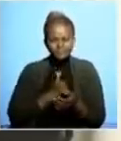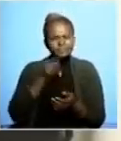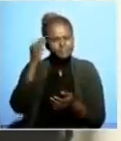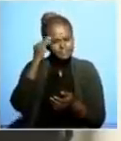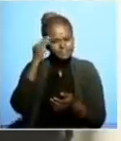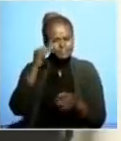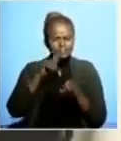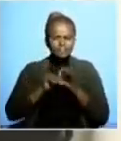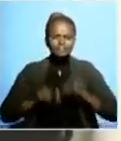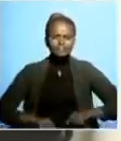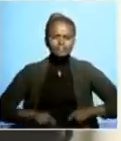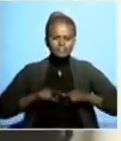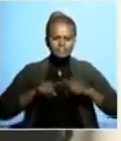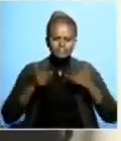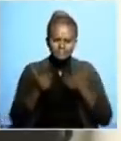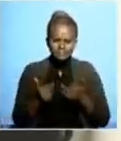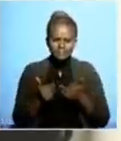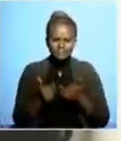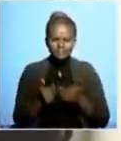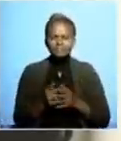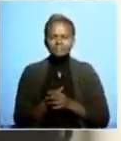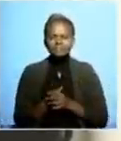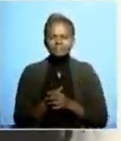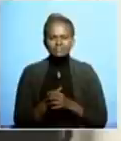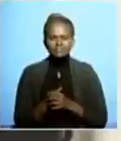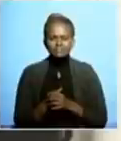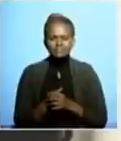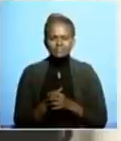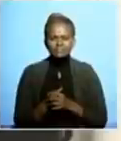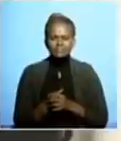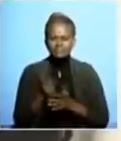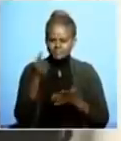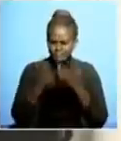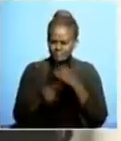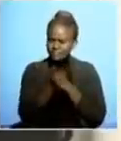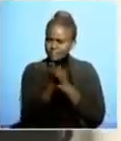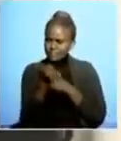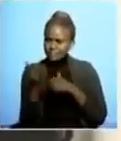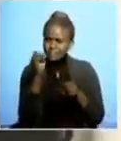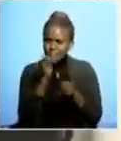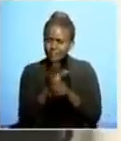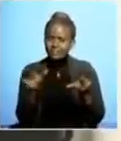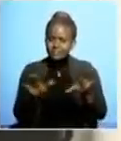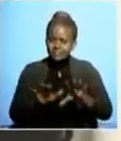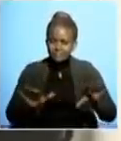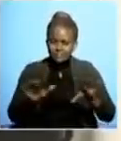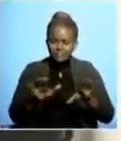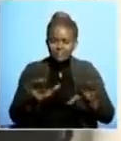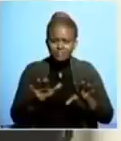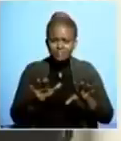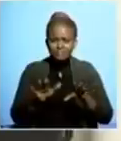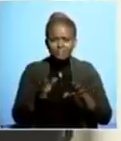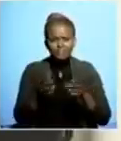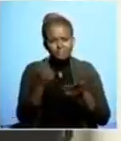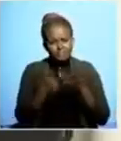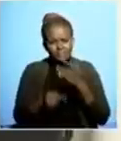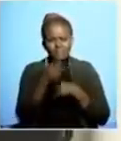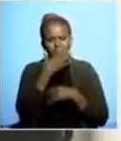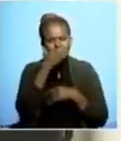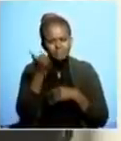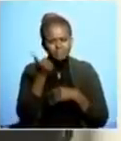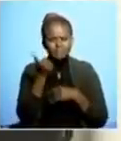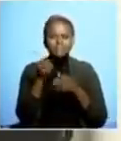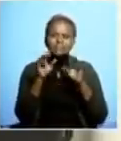now. It doesn't matter what else is available. The barest minimum and the best